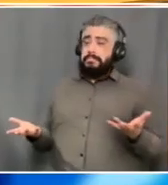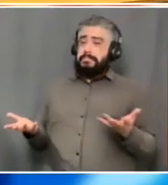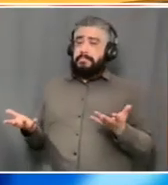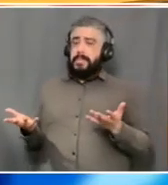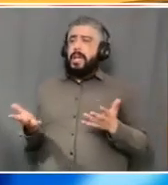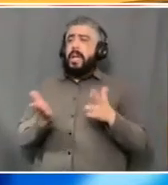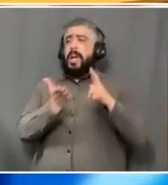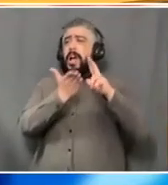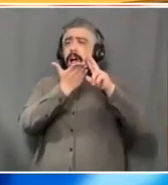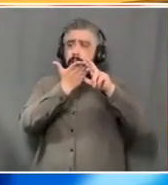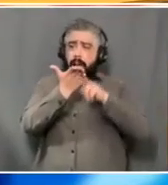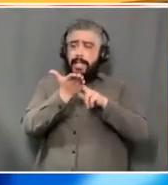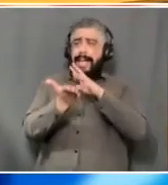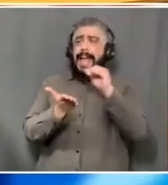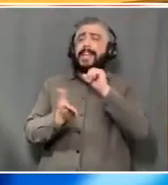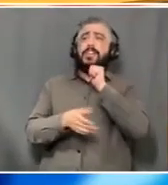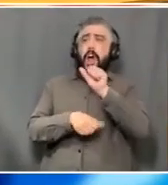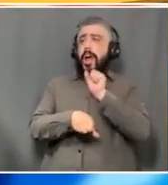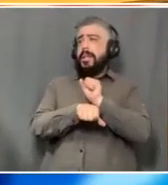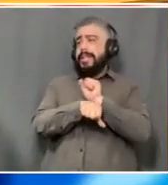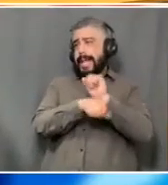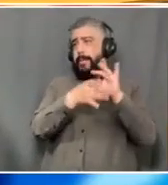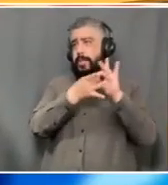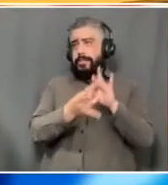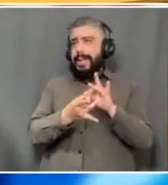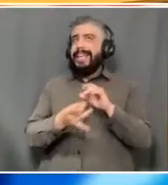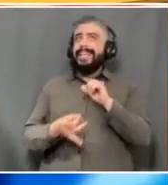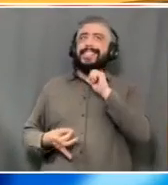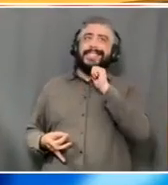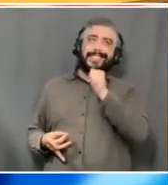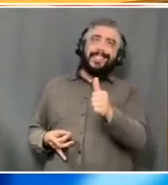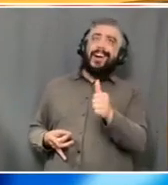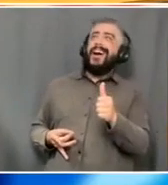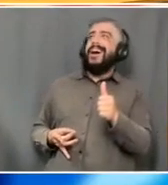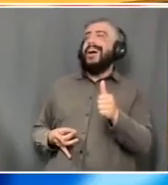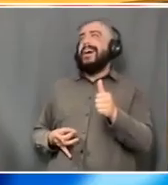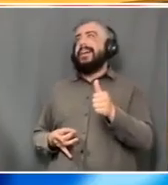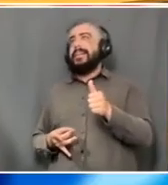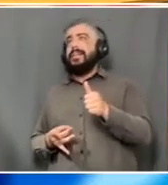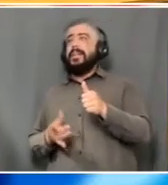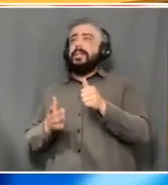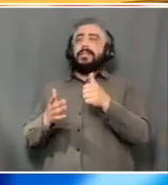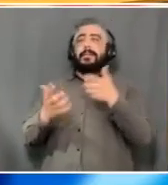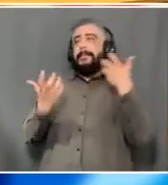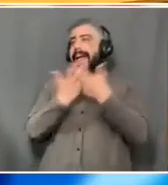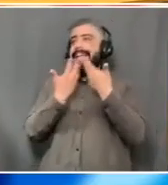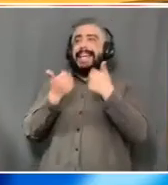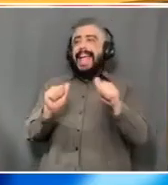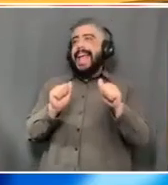contracts and non-labor spending is not subject to any statutory deadlines. Unlike